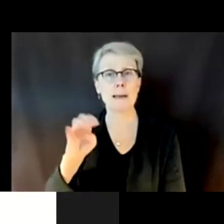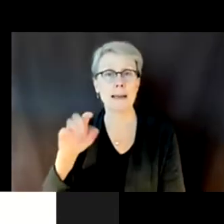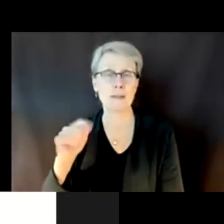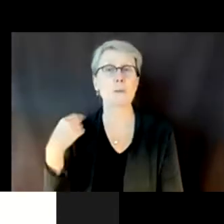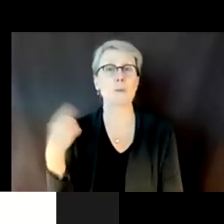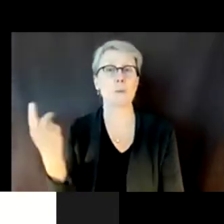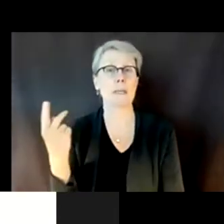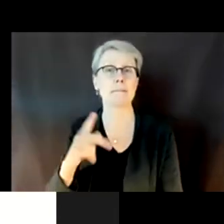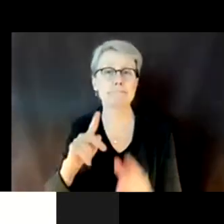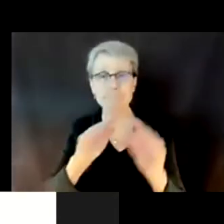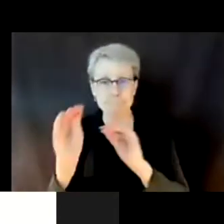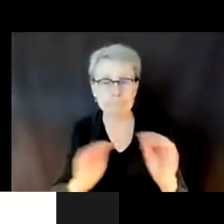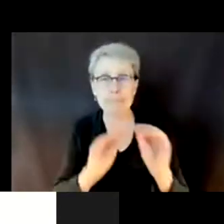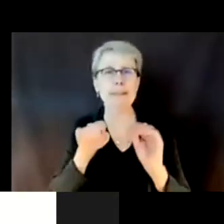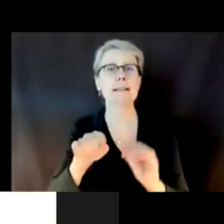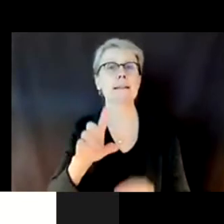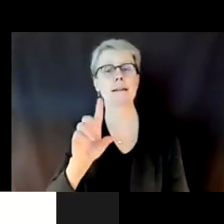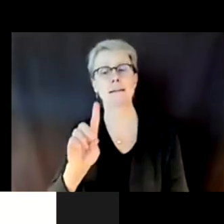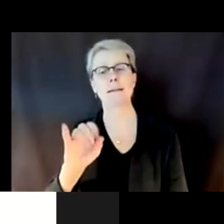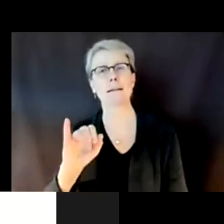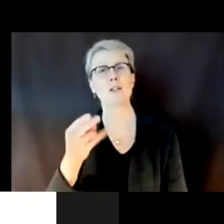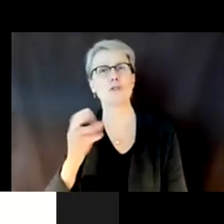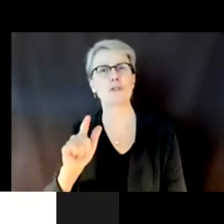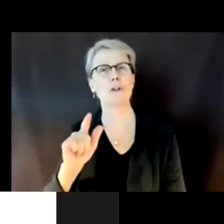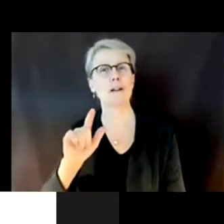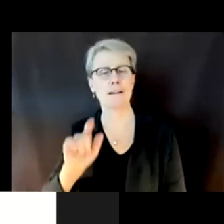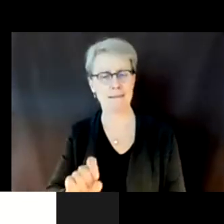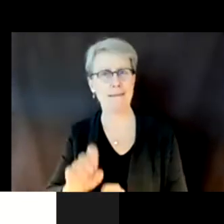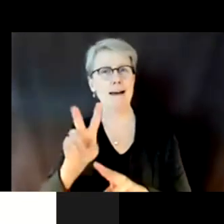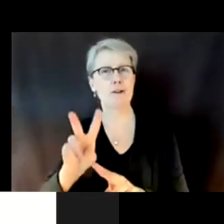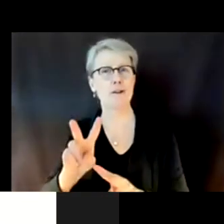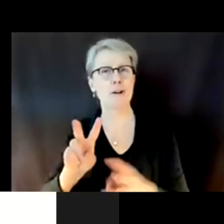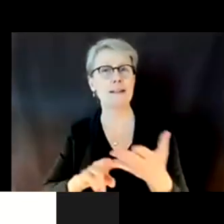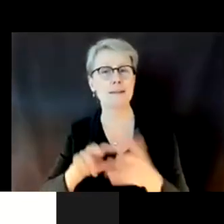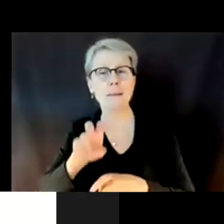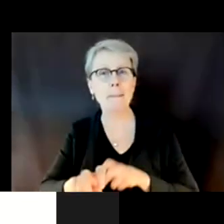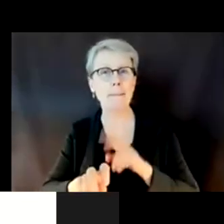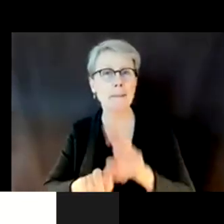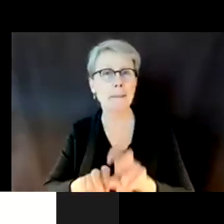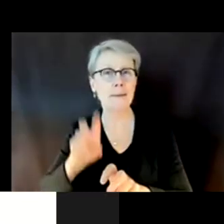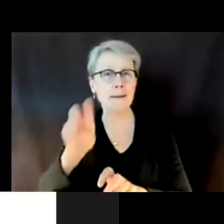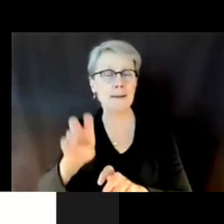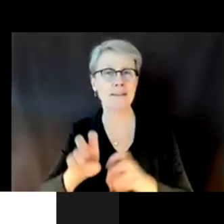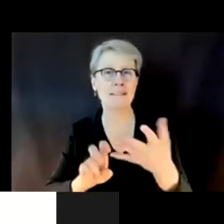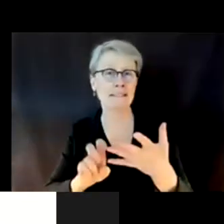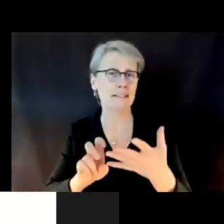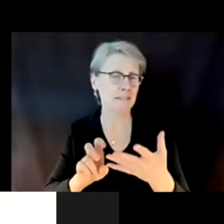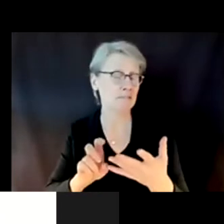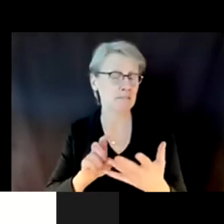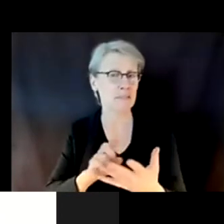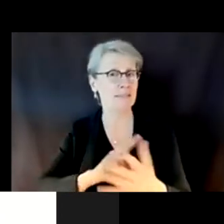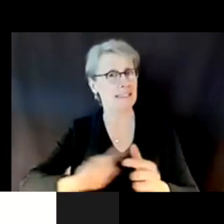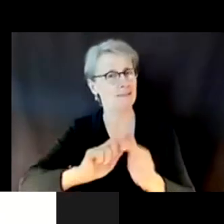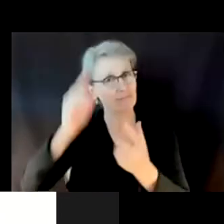Ladders. And part of the idea of a digital ladder is that it has multiple rungs. So we've had multiple ways to enter into the Digital